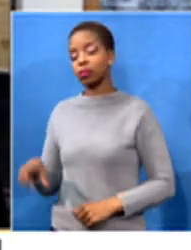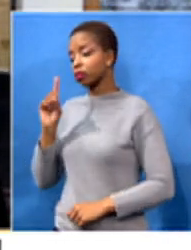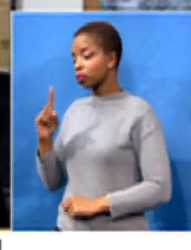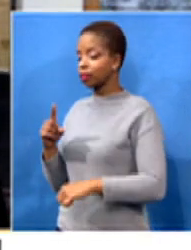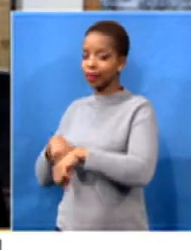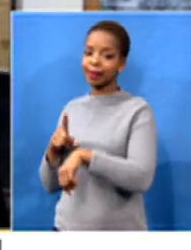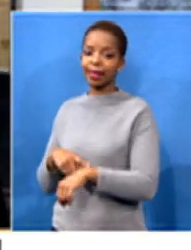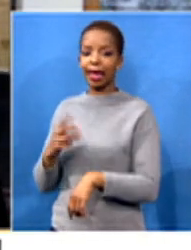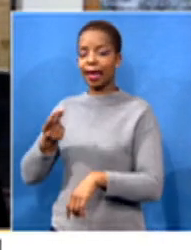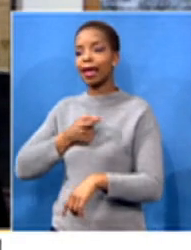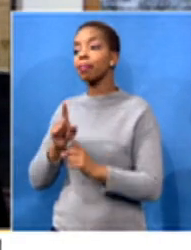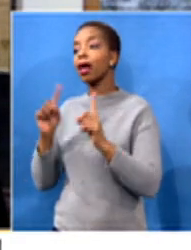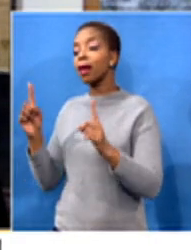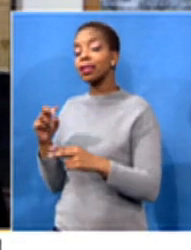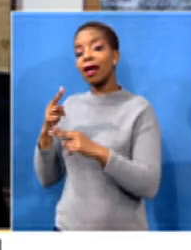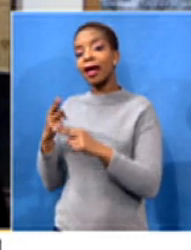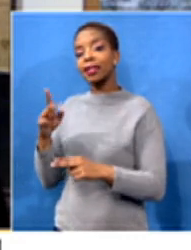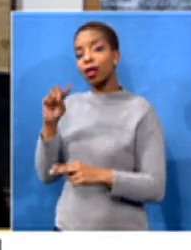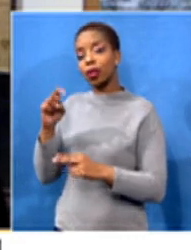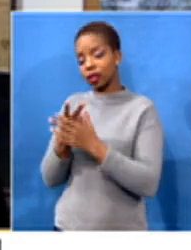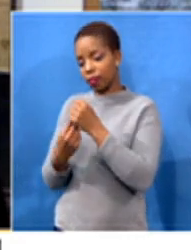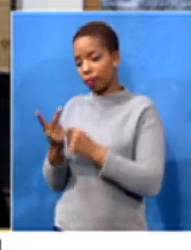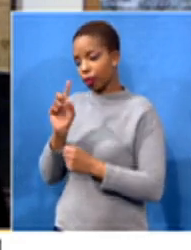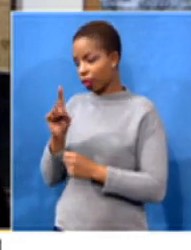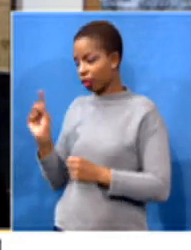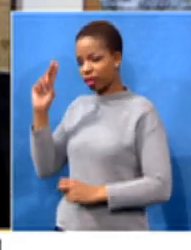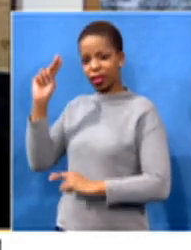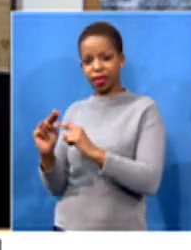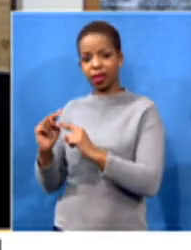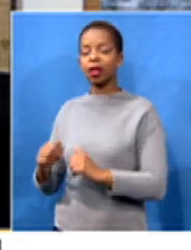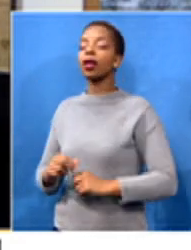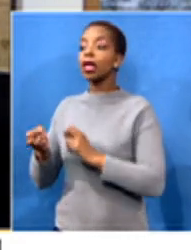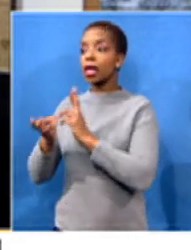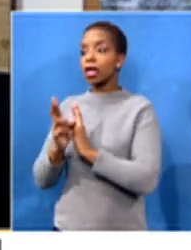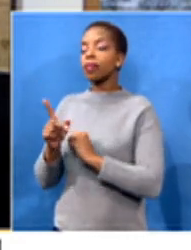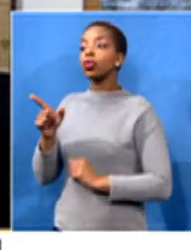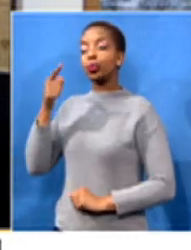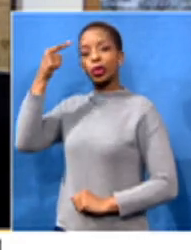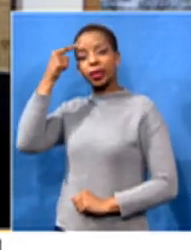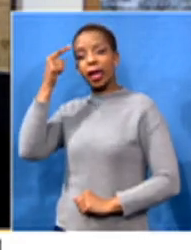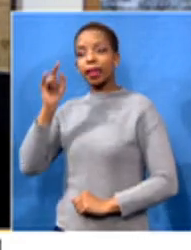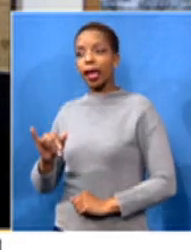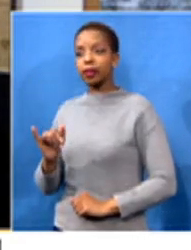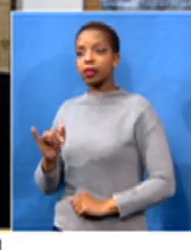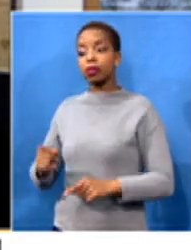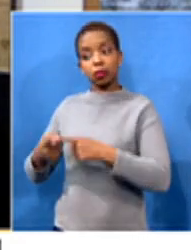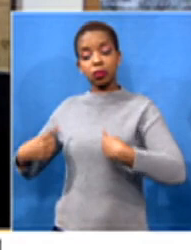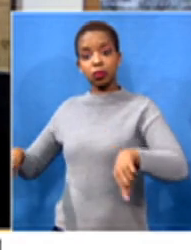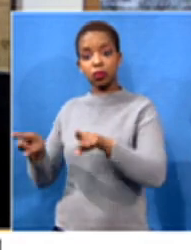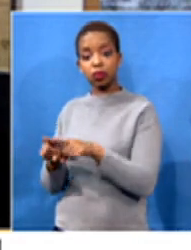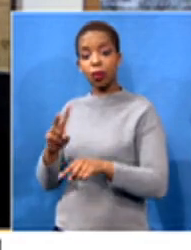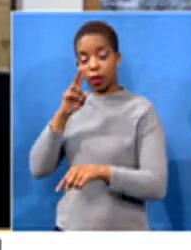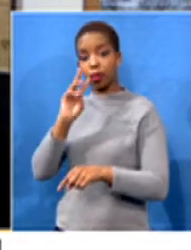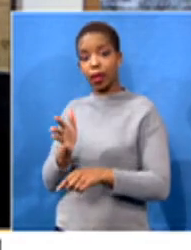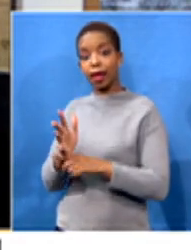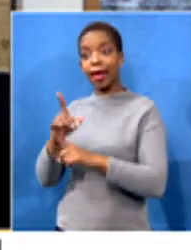both of you very briefly. Professor and then Dr. Altman, do you think that we will meet the target